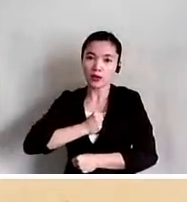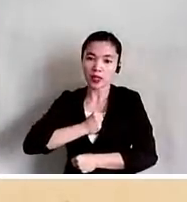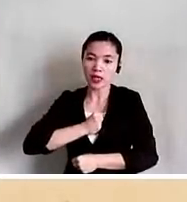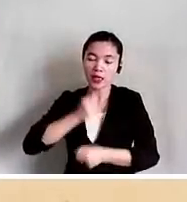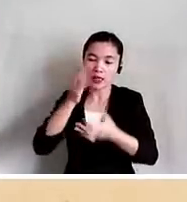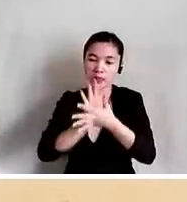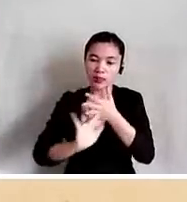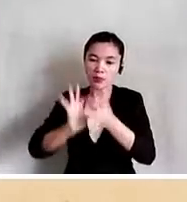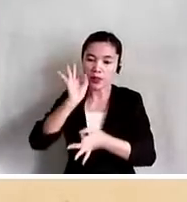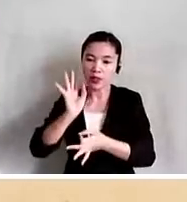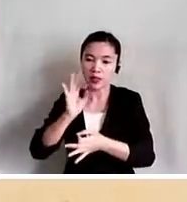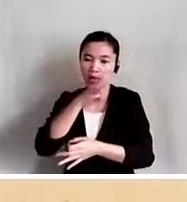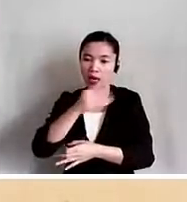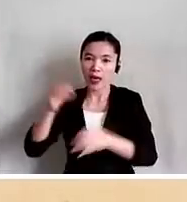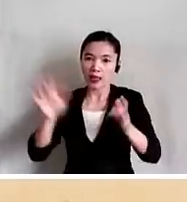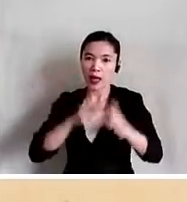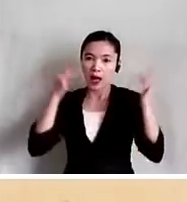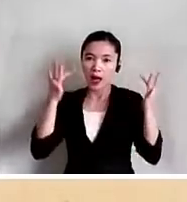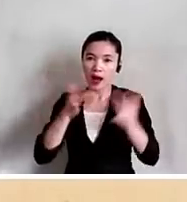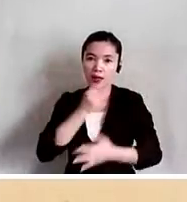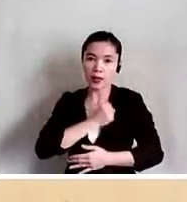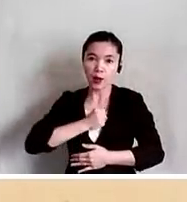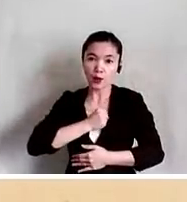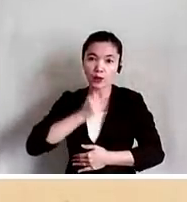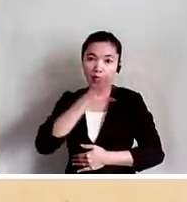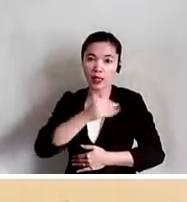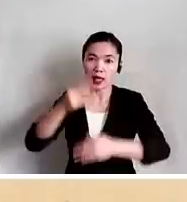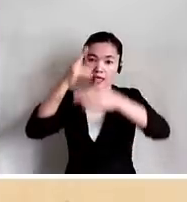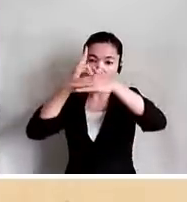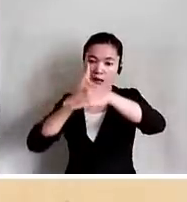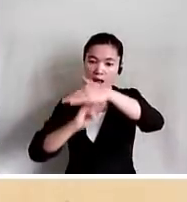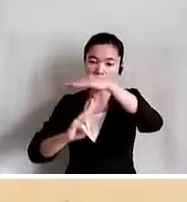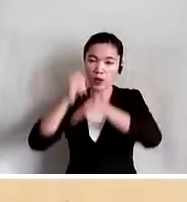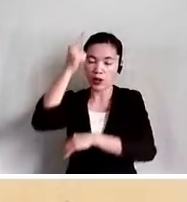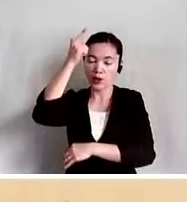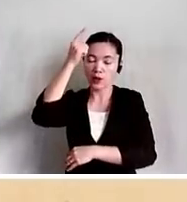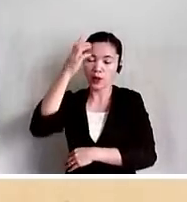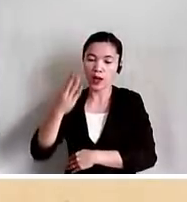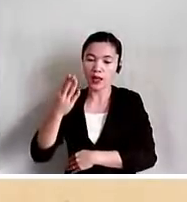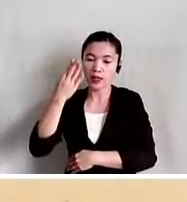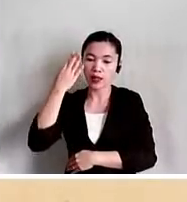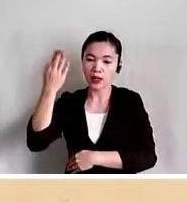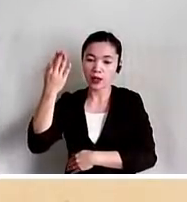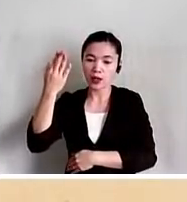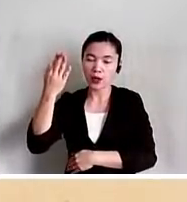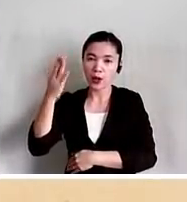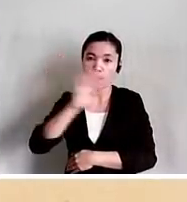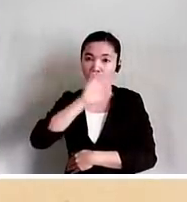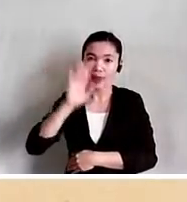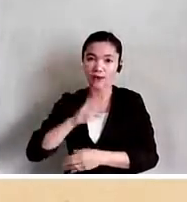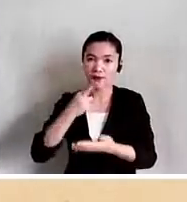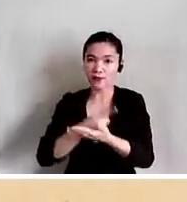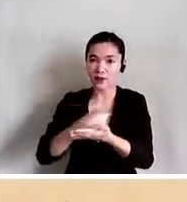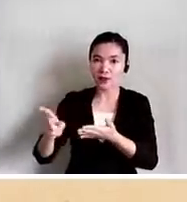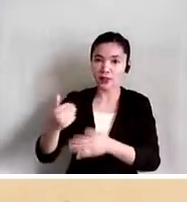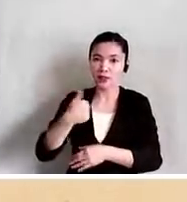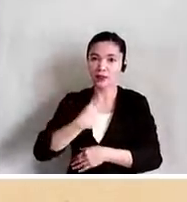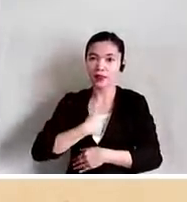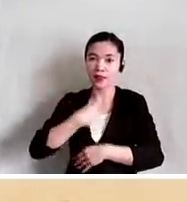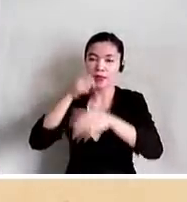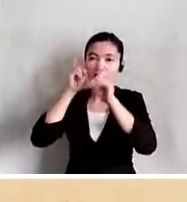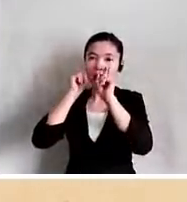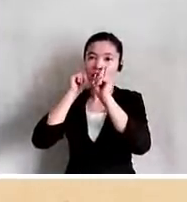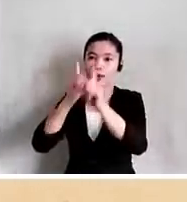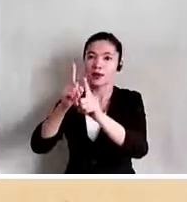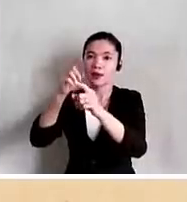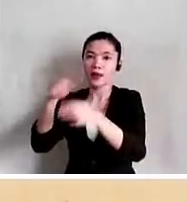heart contrite and humbled. O God, you will not spurn. I will pour